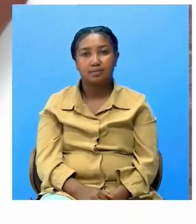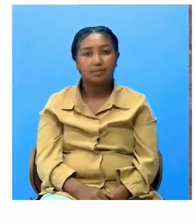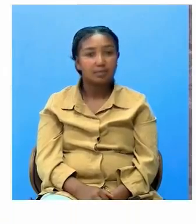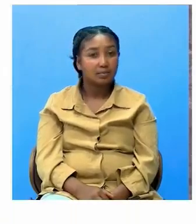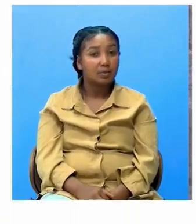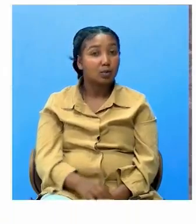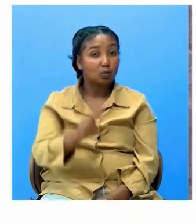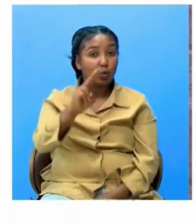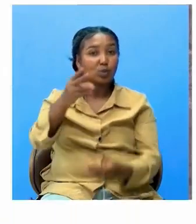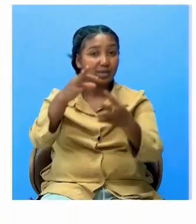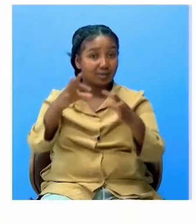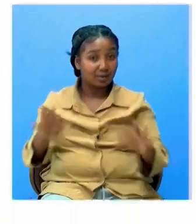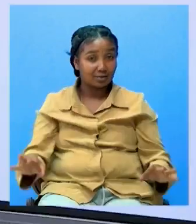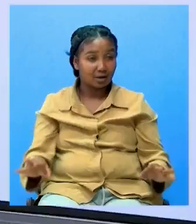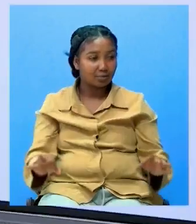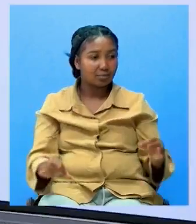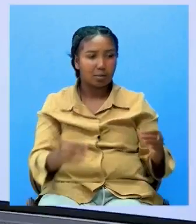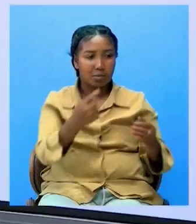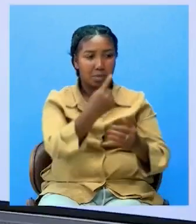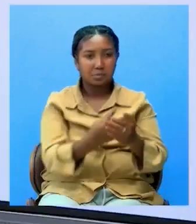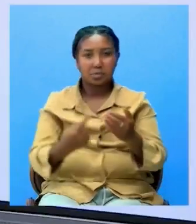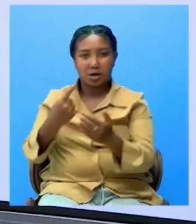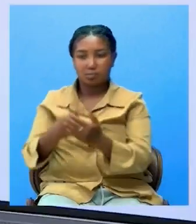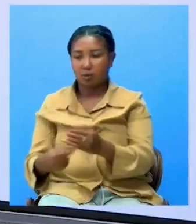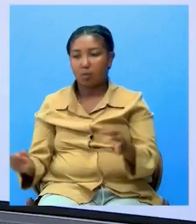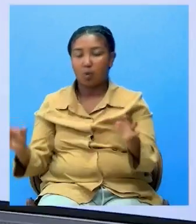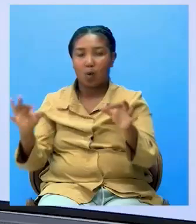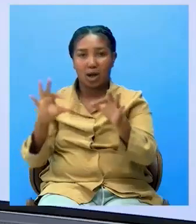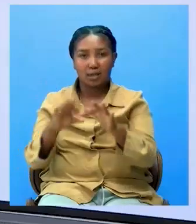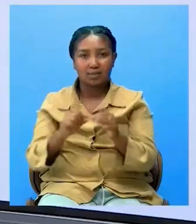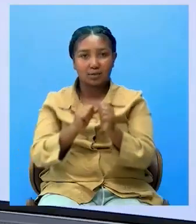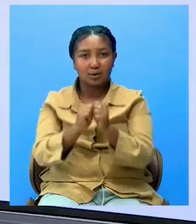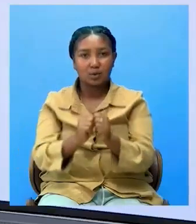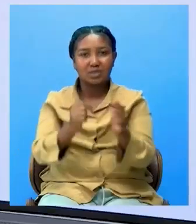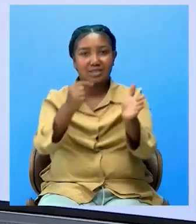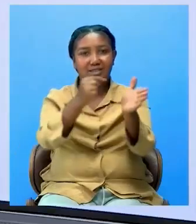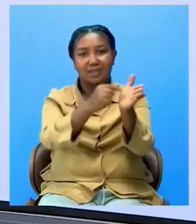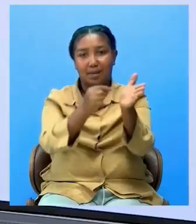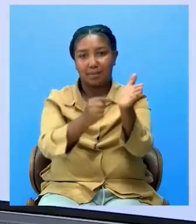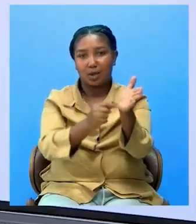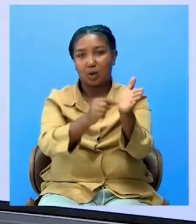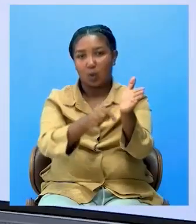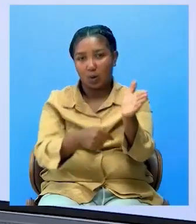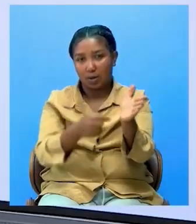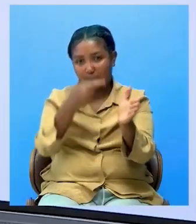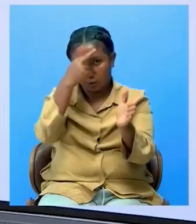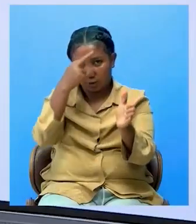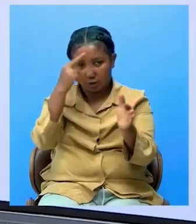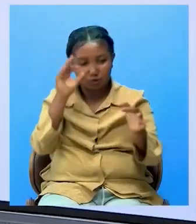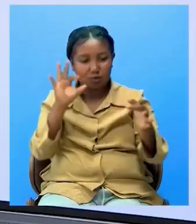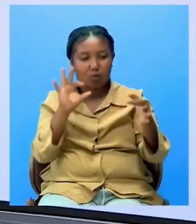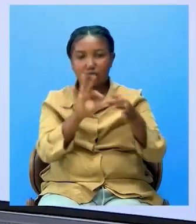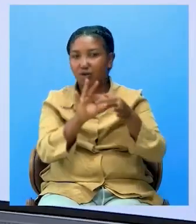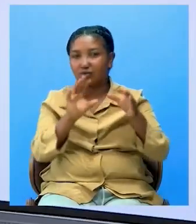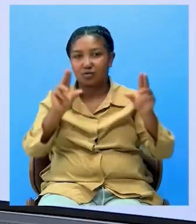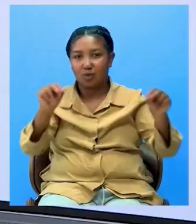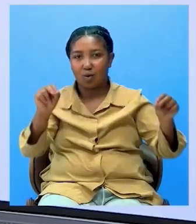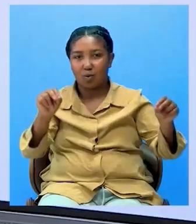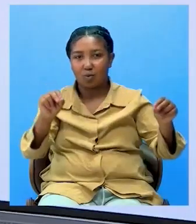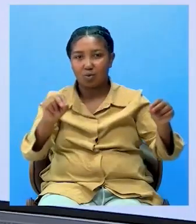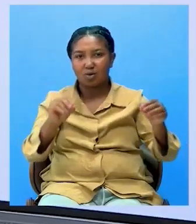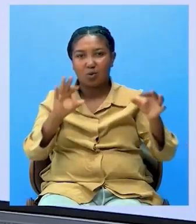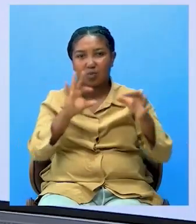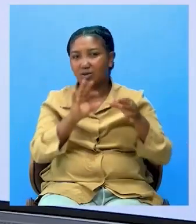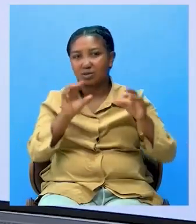These two sentences are just connected with semicolon because there is no conjunctions here. We didn't